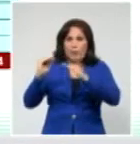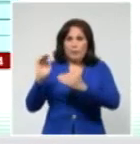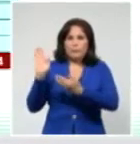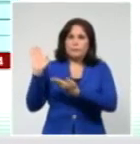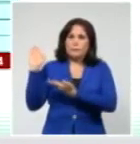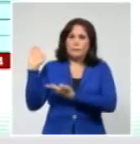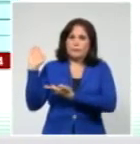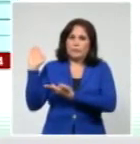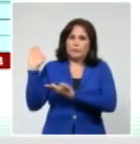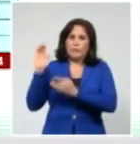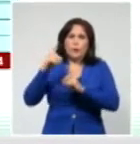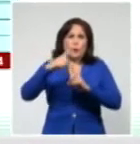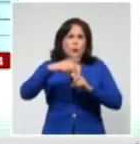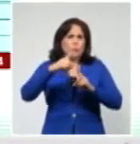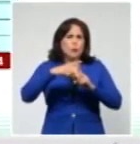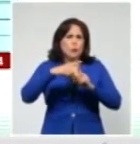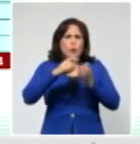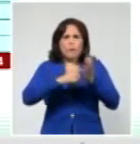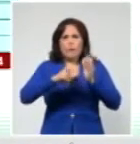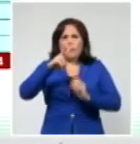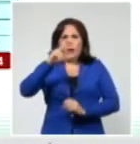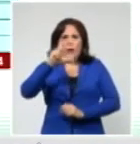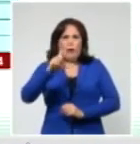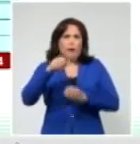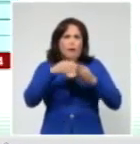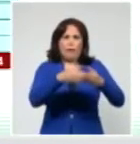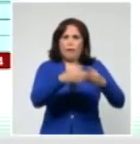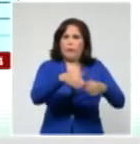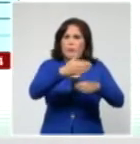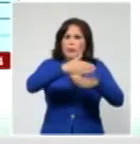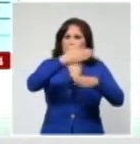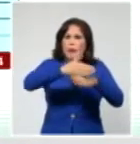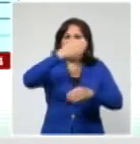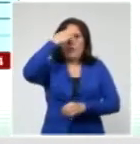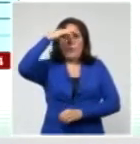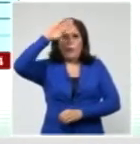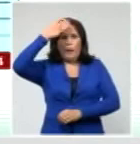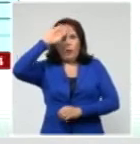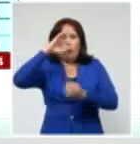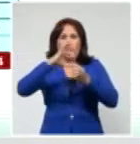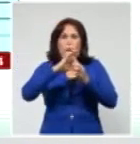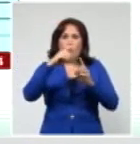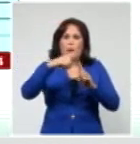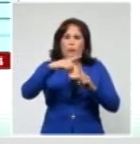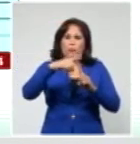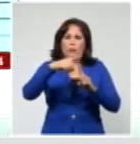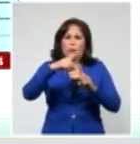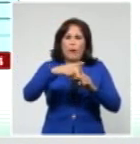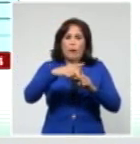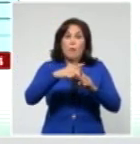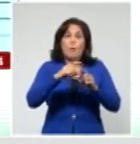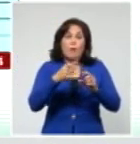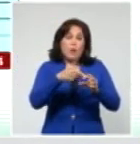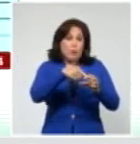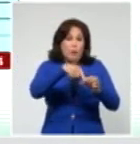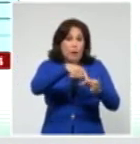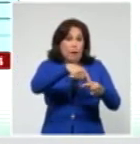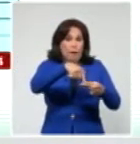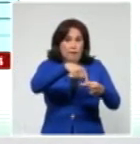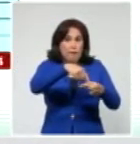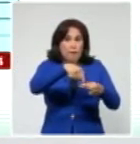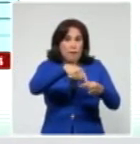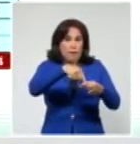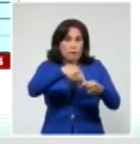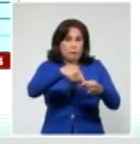that Cuba's rate rises slightly as compared with yesterday to 6.90 per